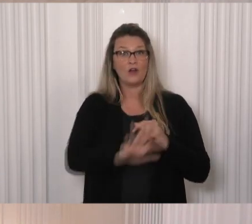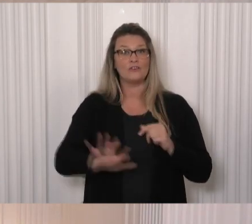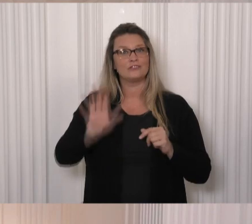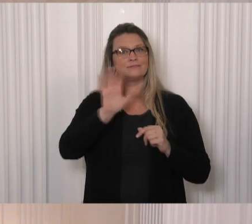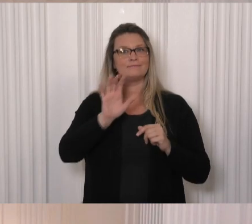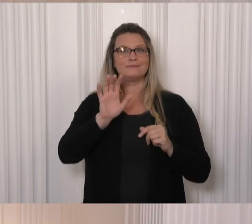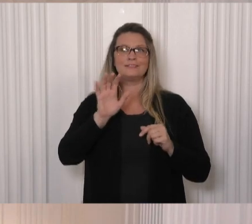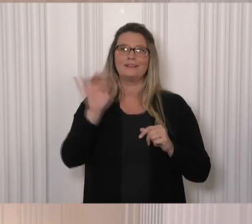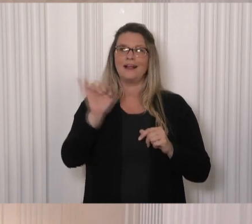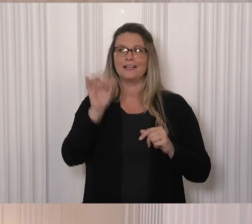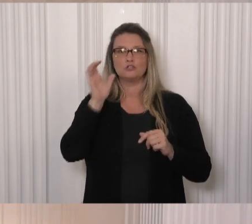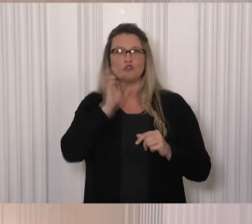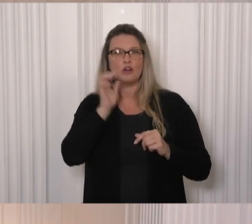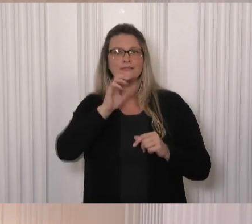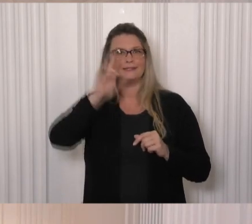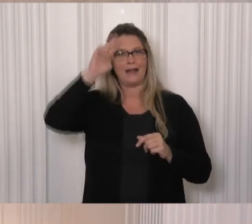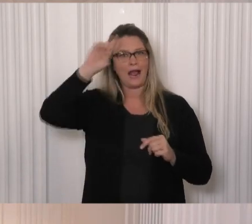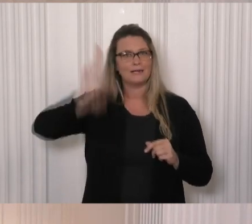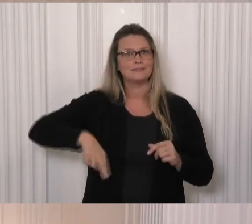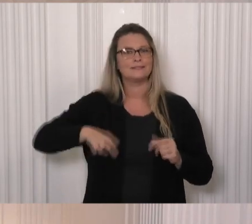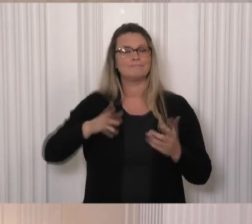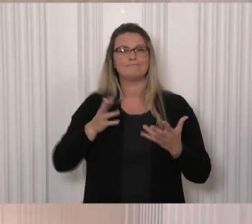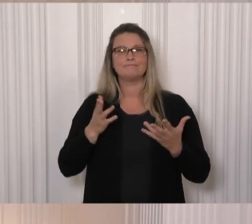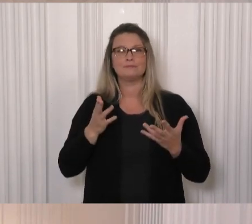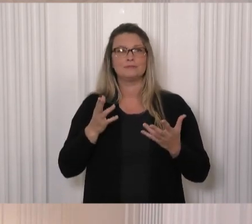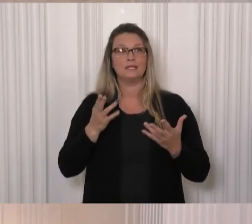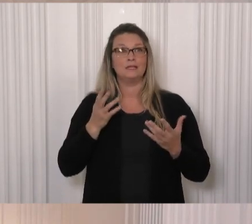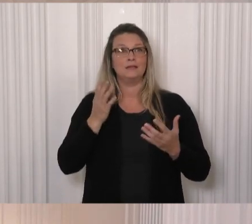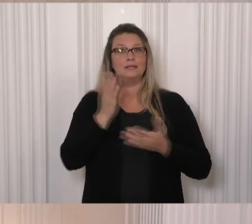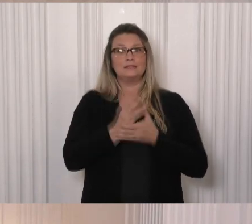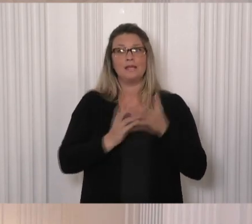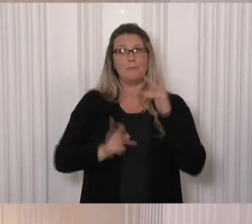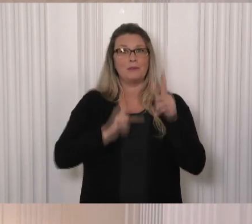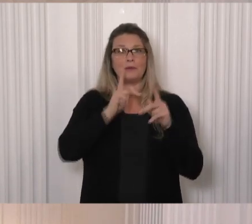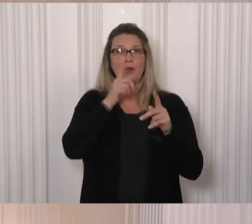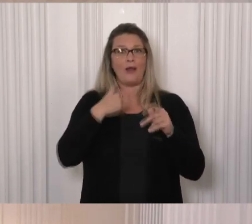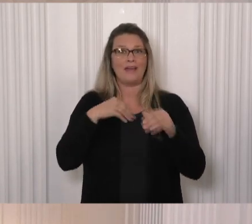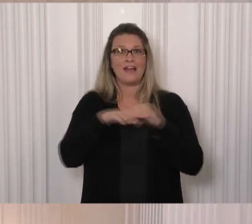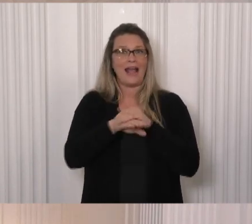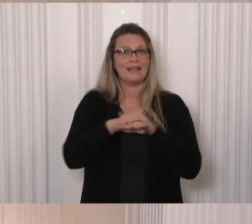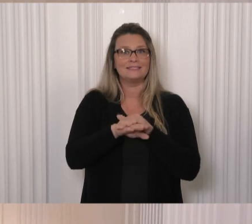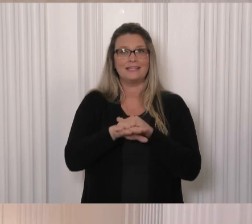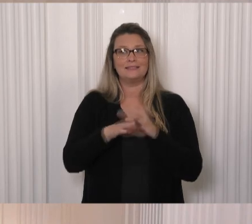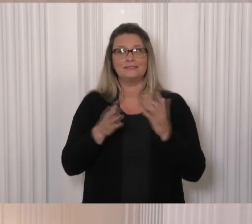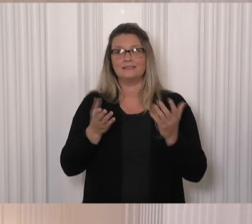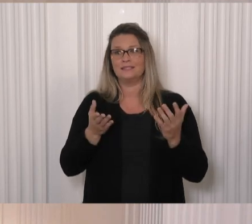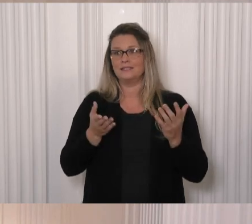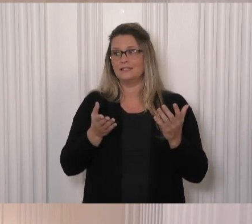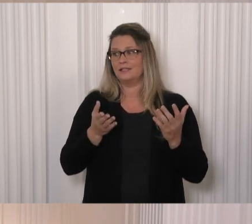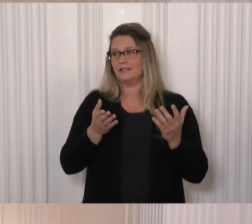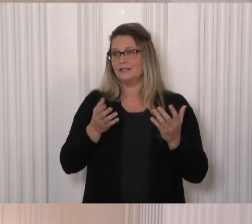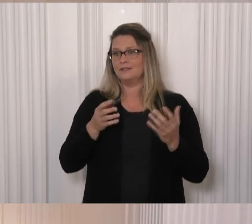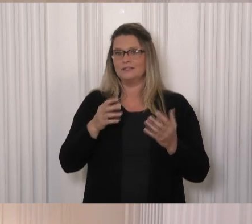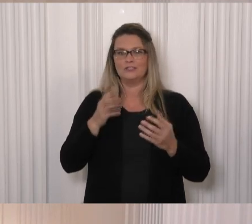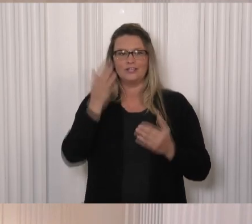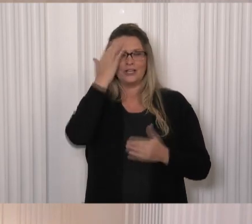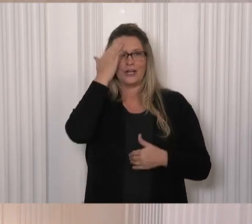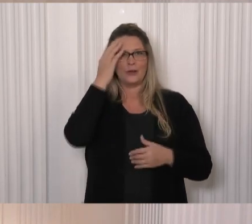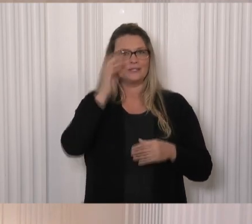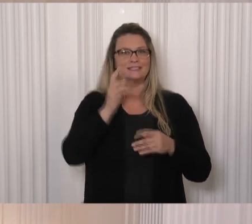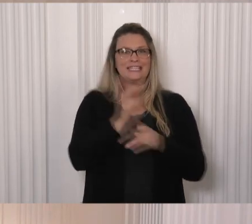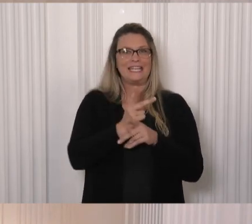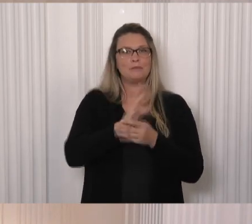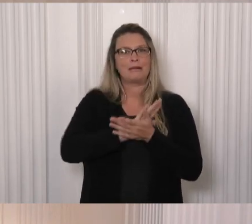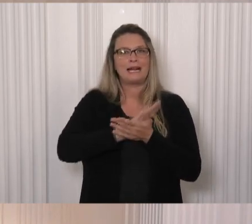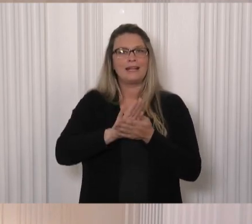I mean, this is a population who might not have access to soap and water on a regular basis, or antiseptic or